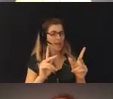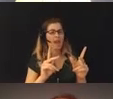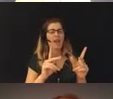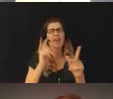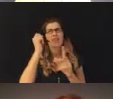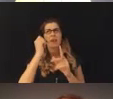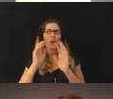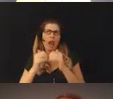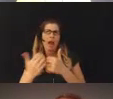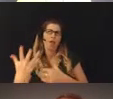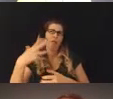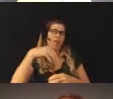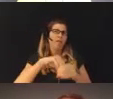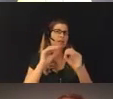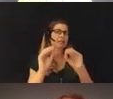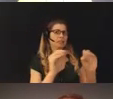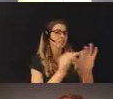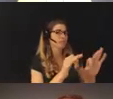practice.